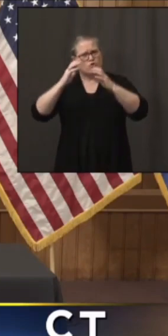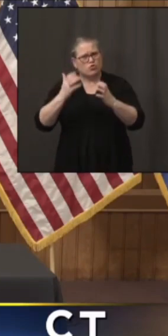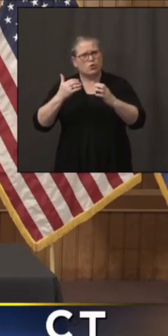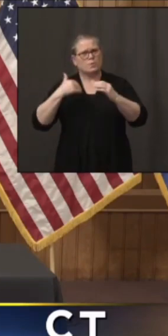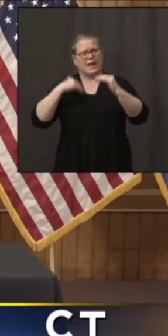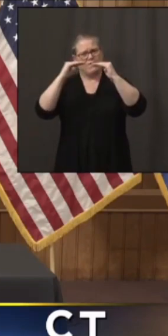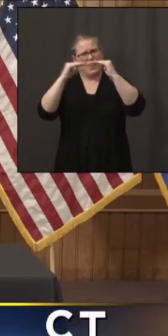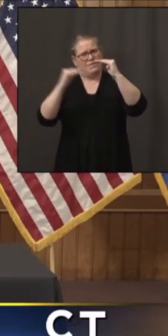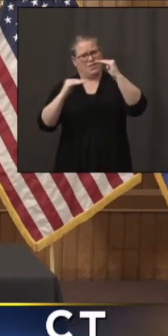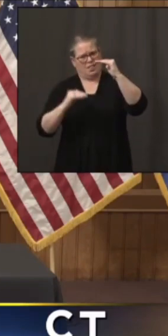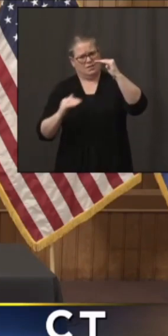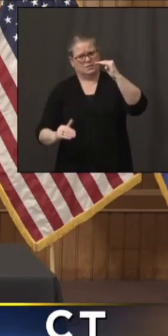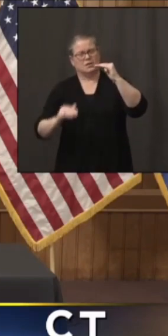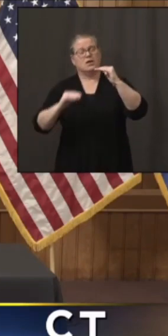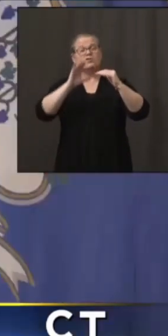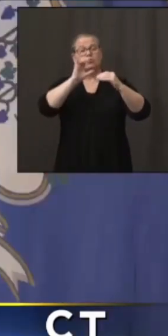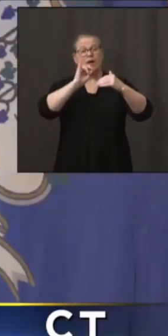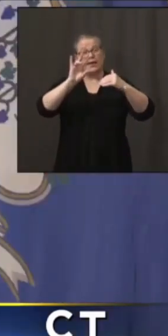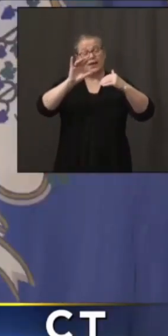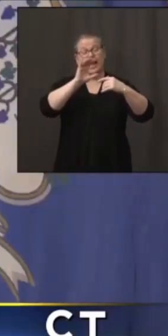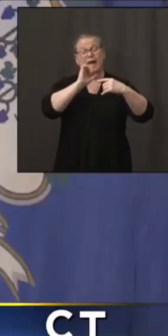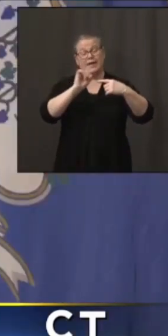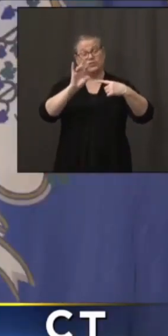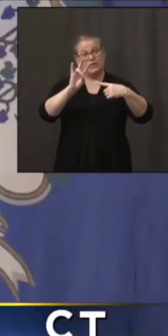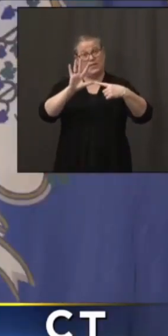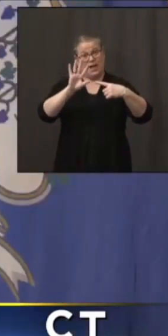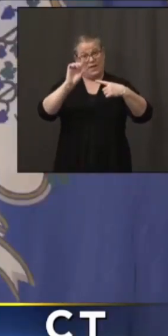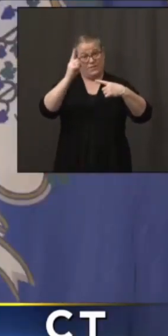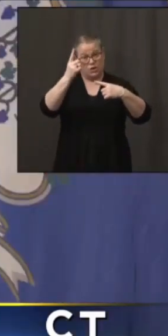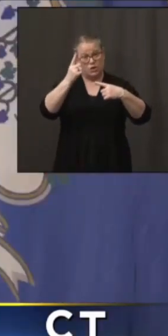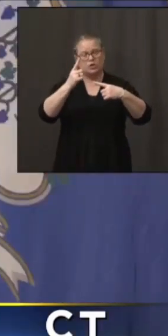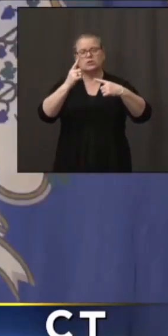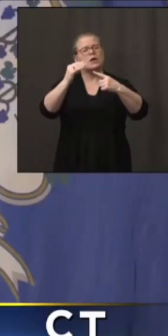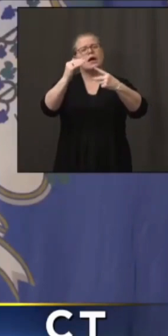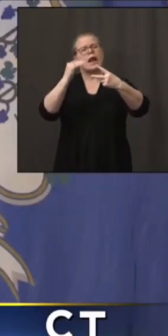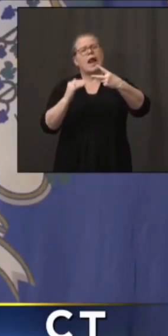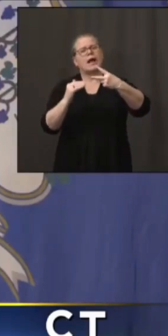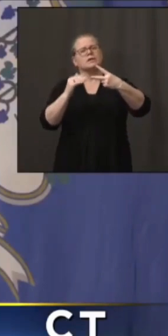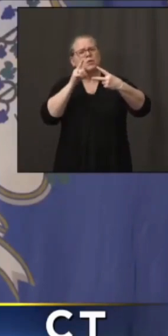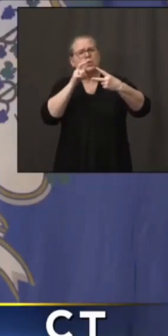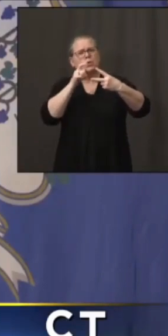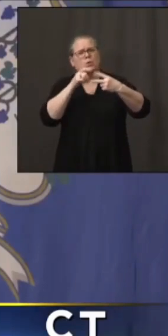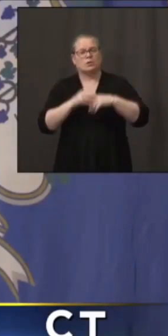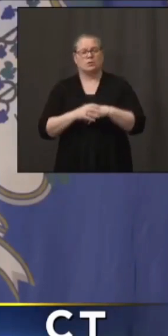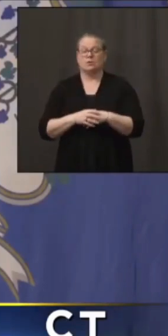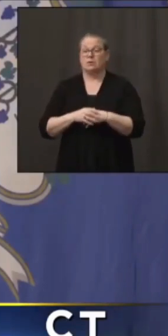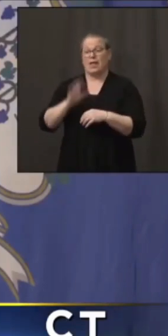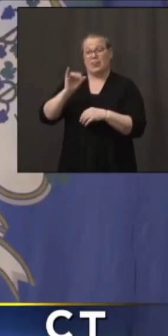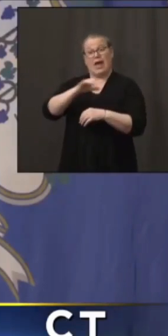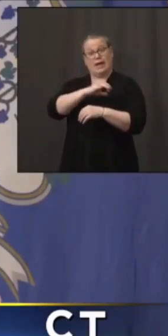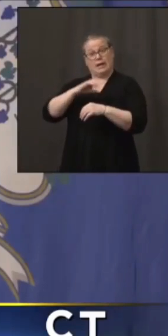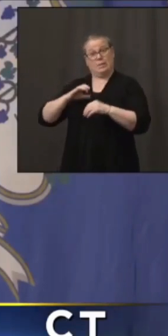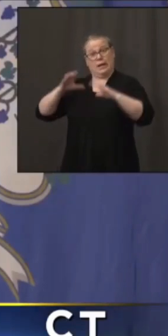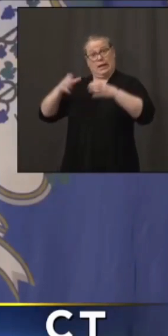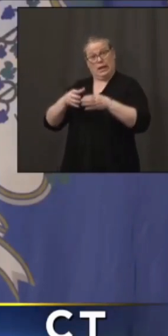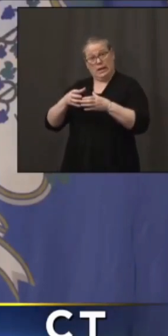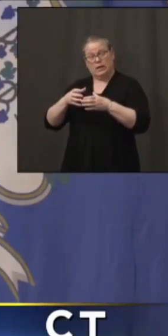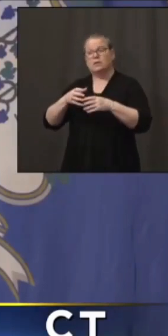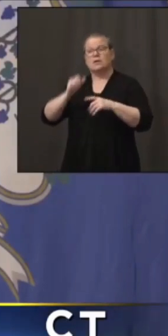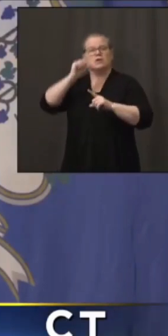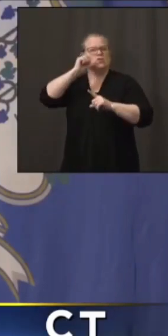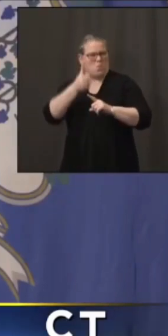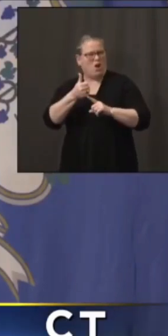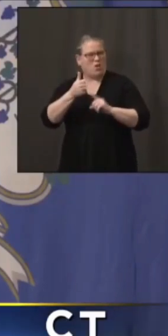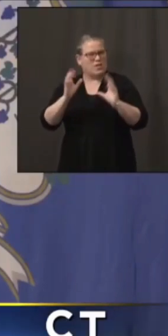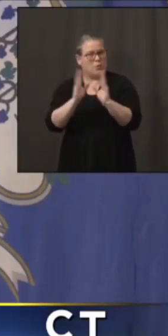be next? Well, the allocation committee, we put together, will be meeting tomorrow. They meet very